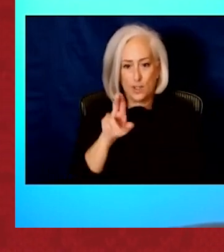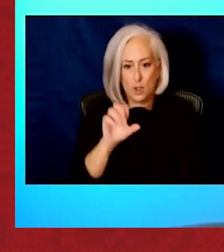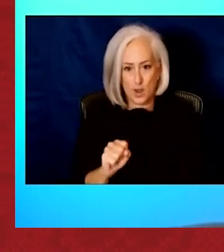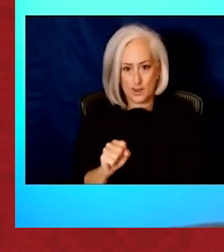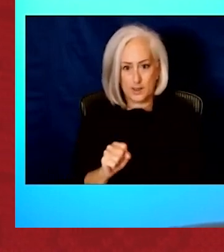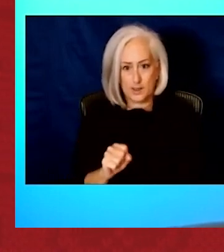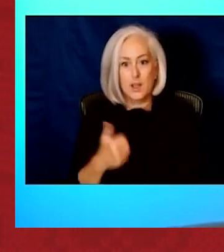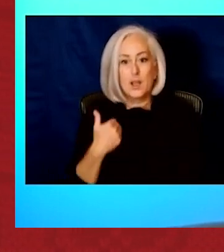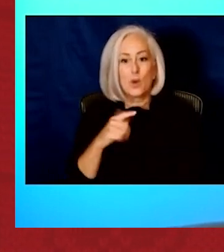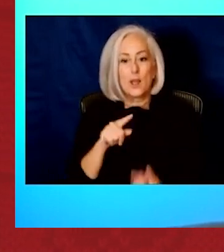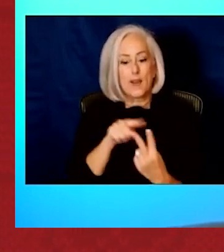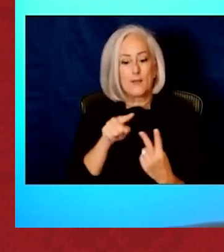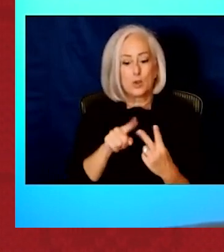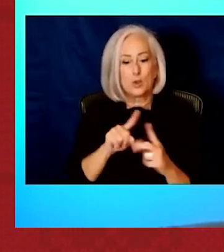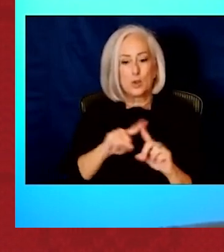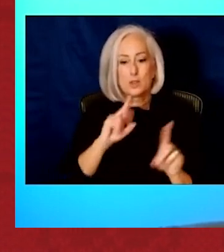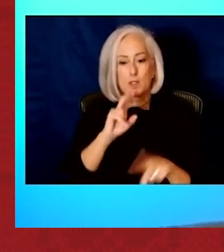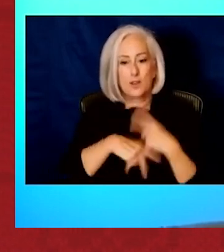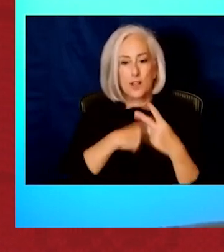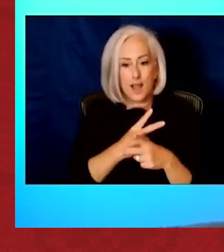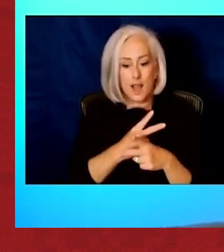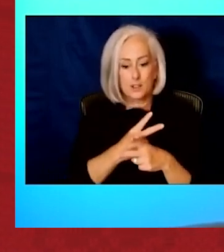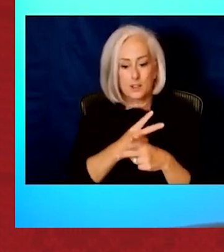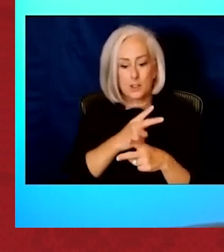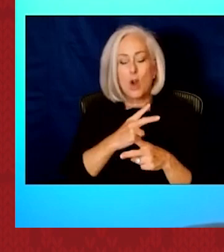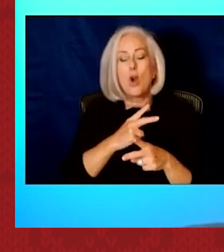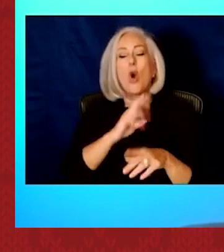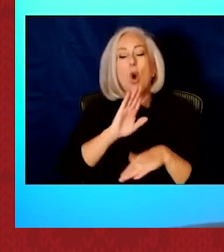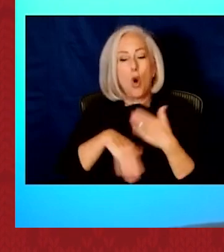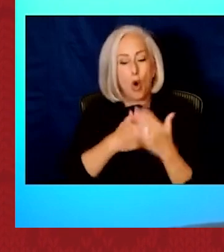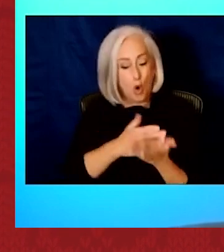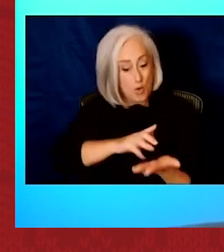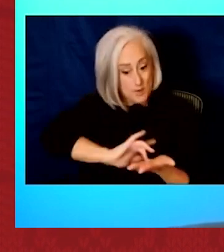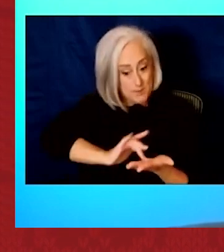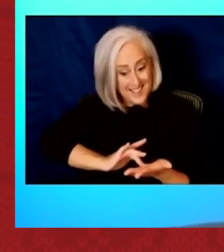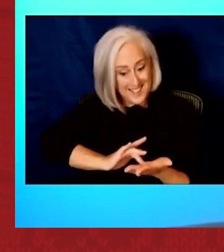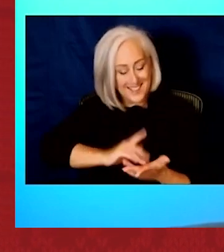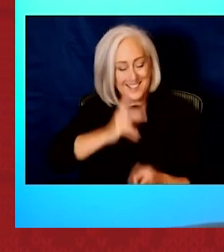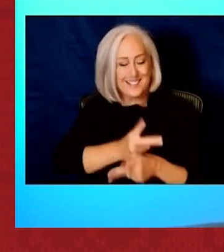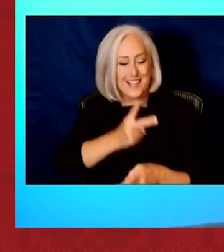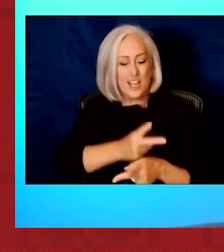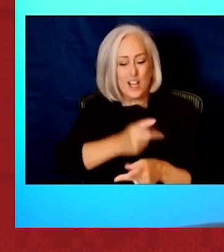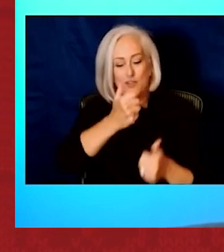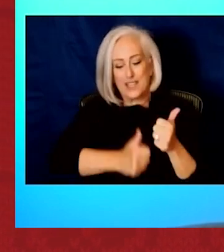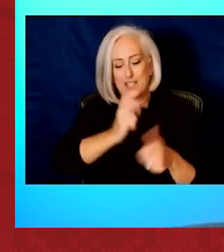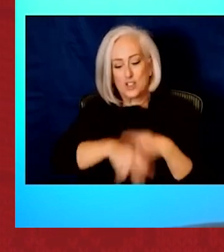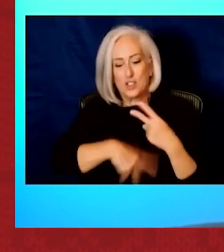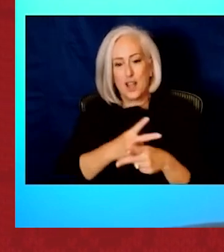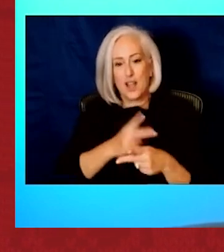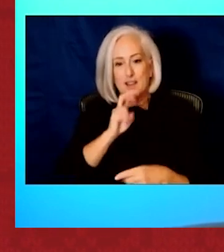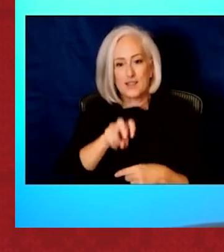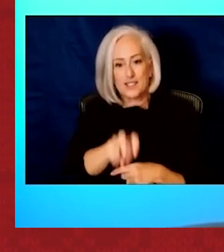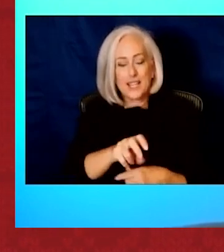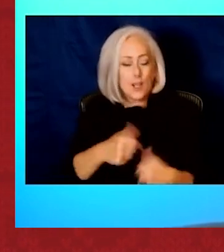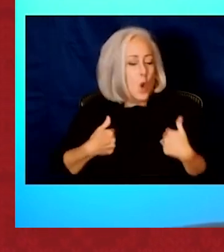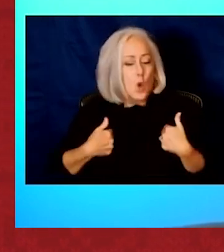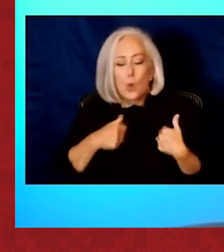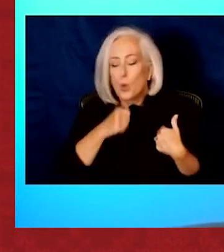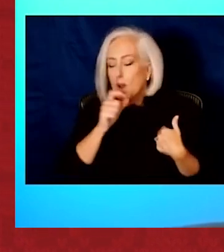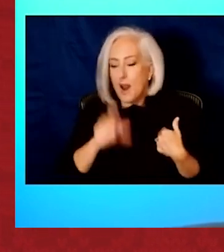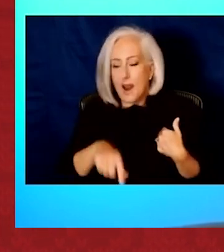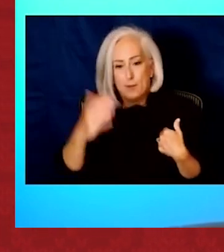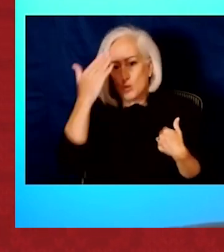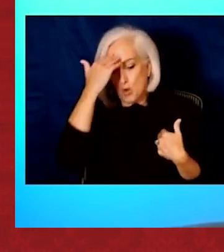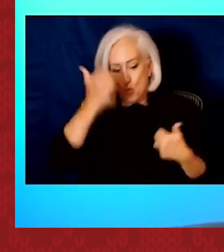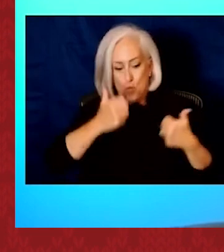but they all treat all the snakes. So we're very fortunate. We don't have to know exactly what snake you were bitten by, as long as it wasn't a coral snake, and there's